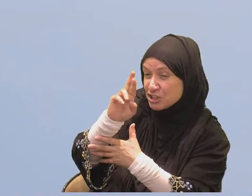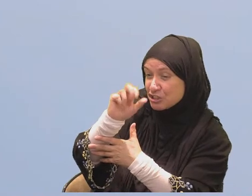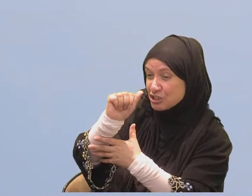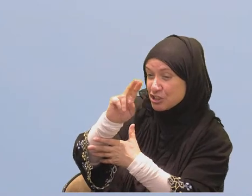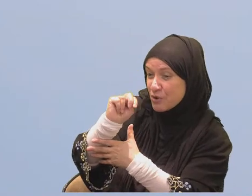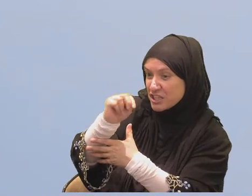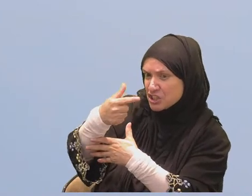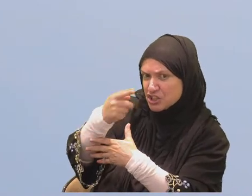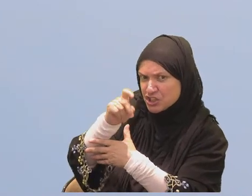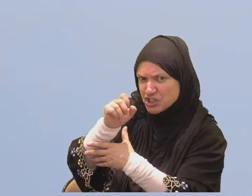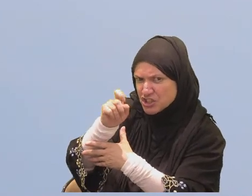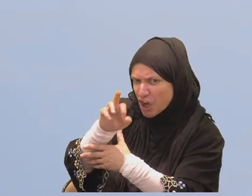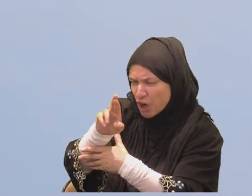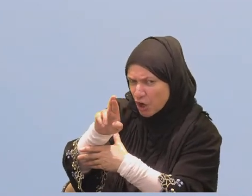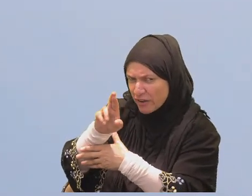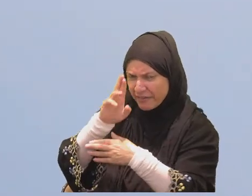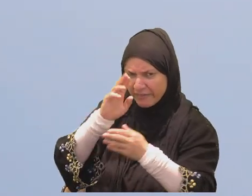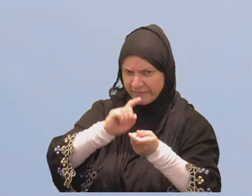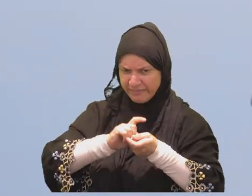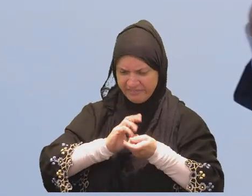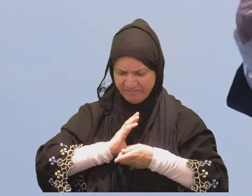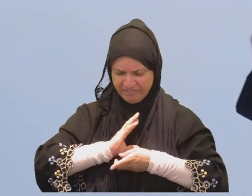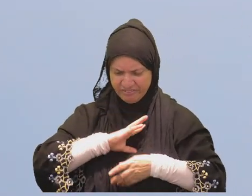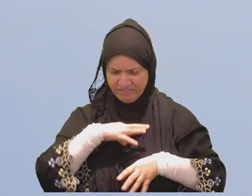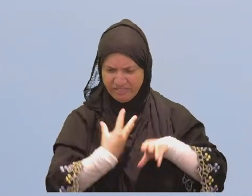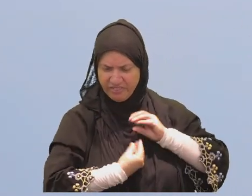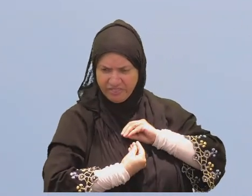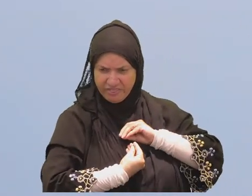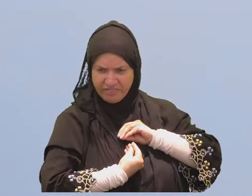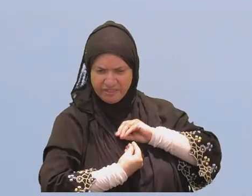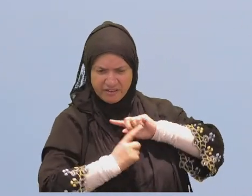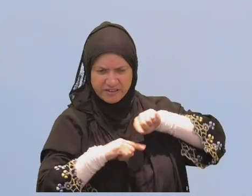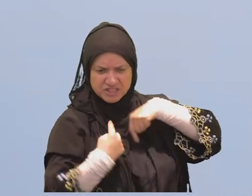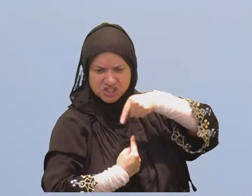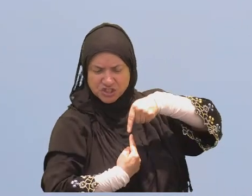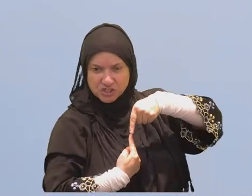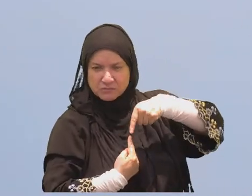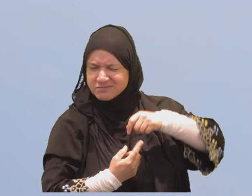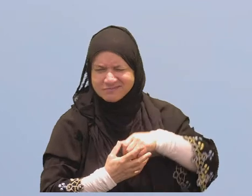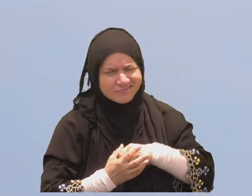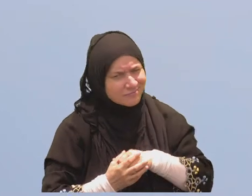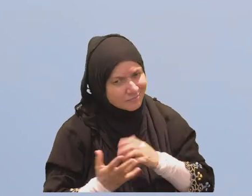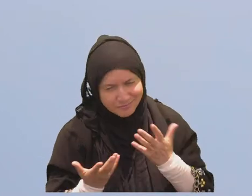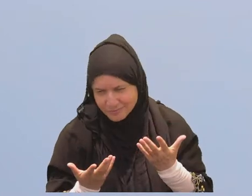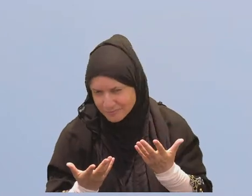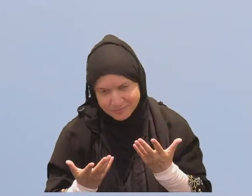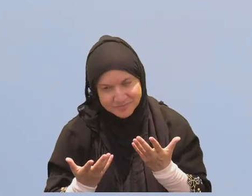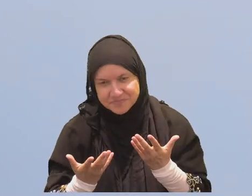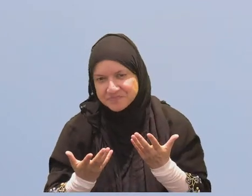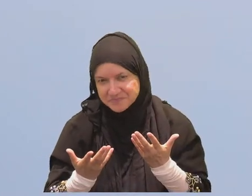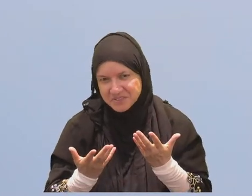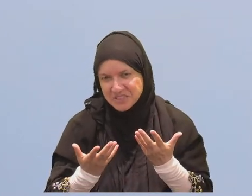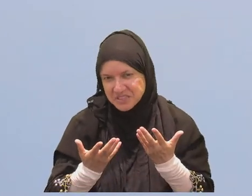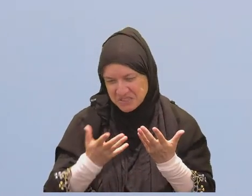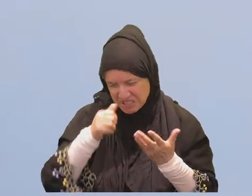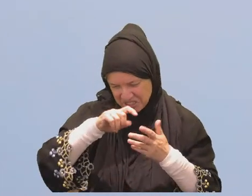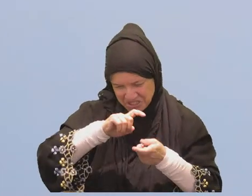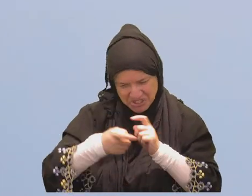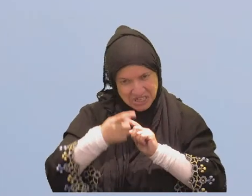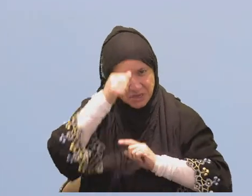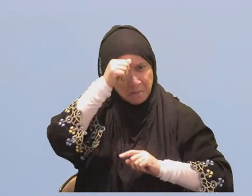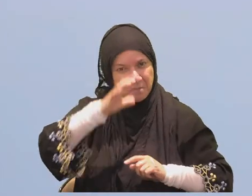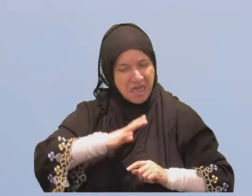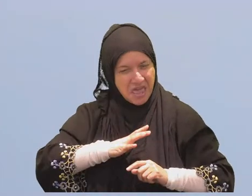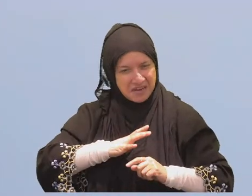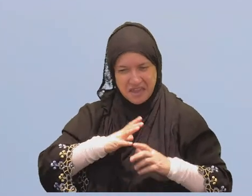carbon-based biological human and the silicon-based computer, merging together. And